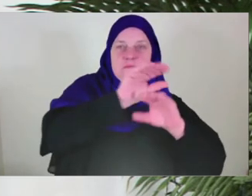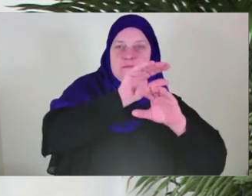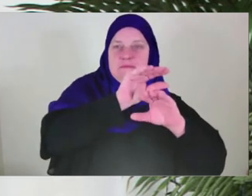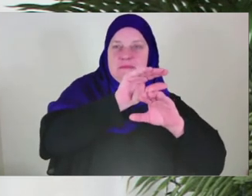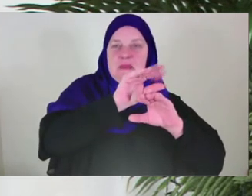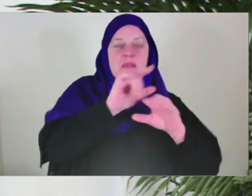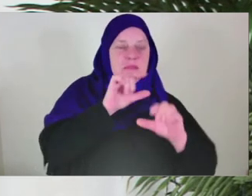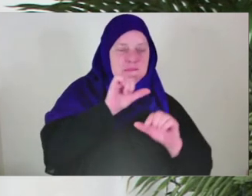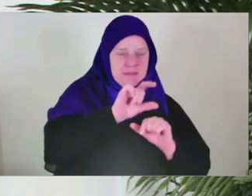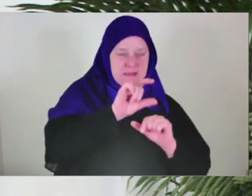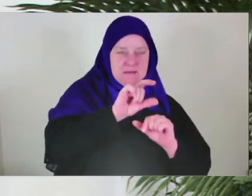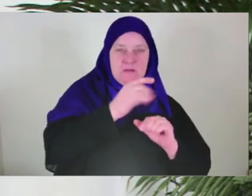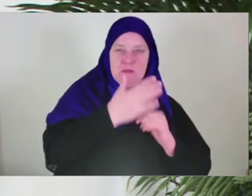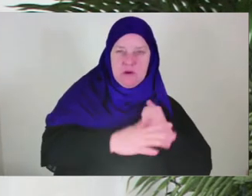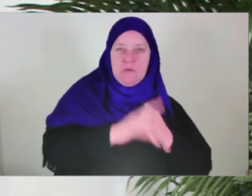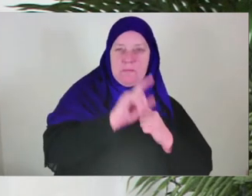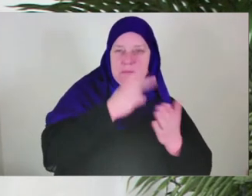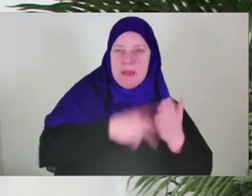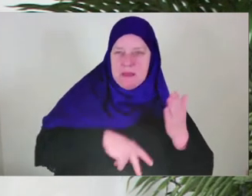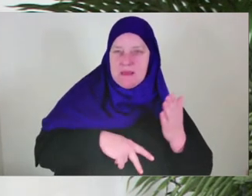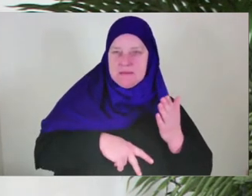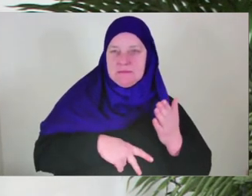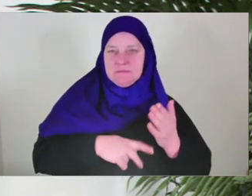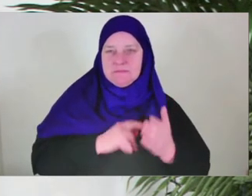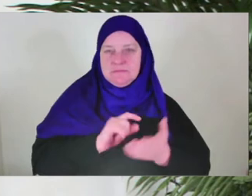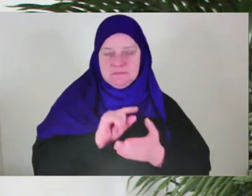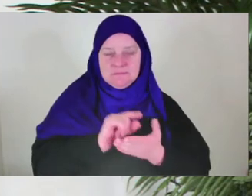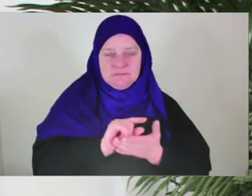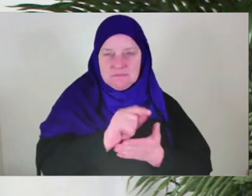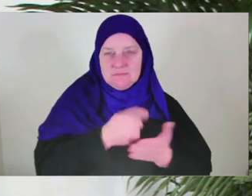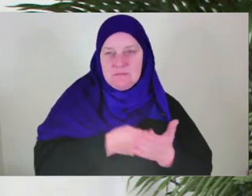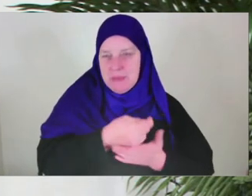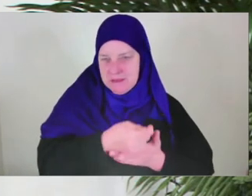next question, that once